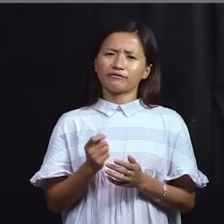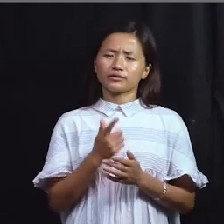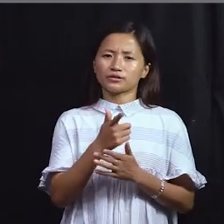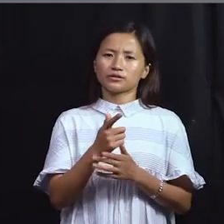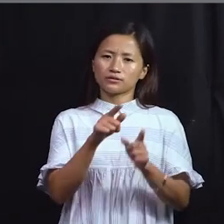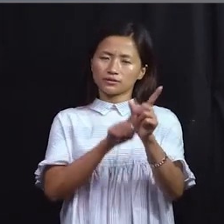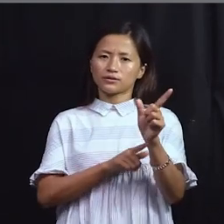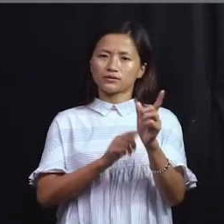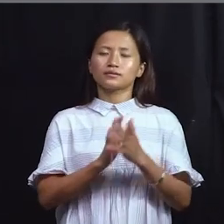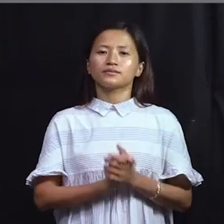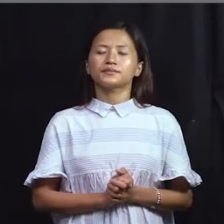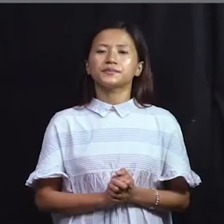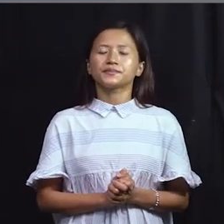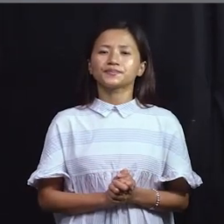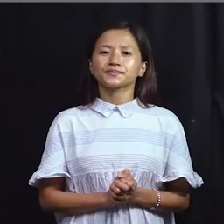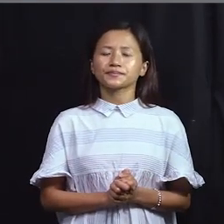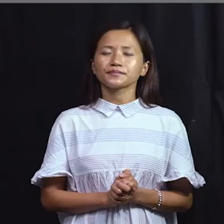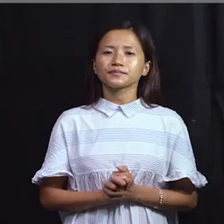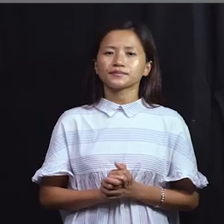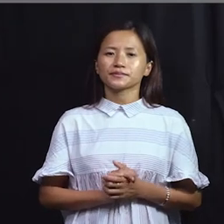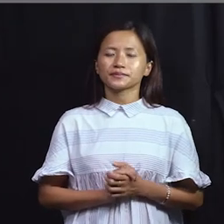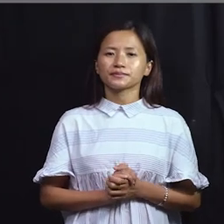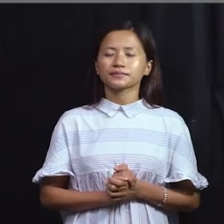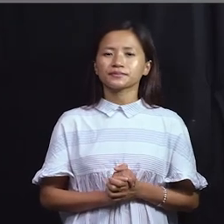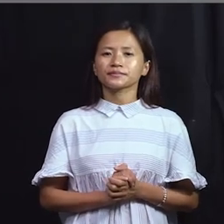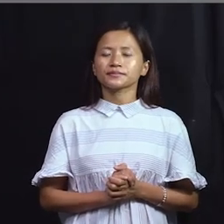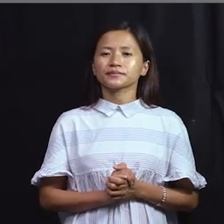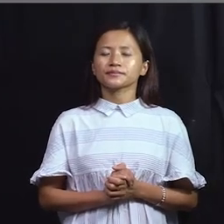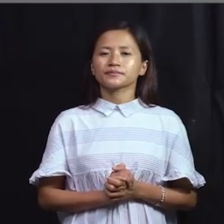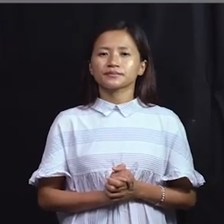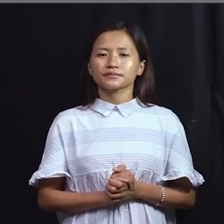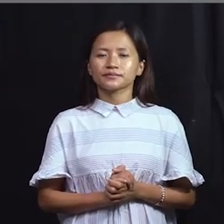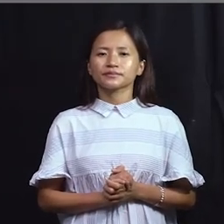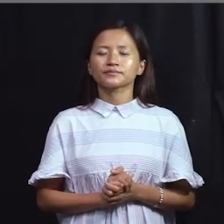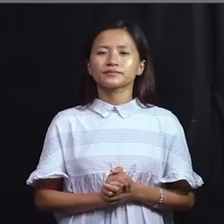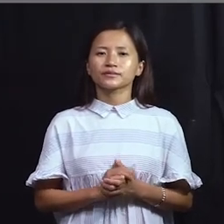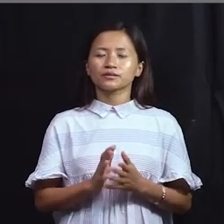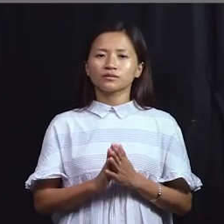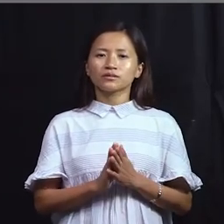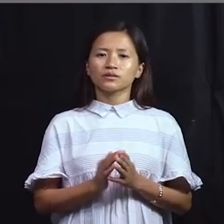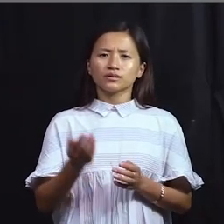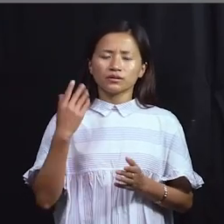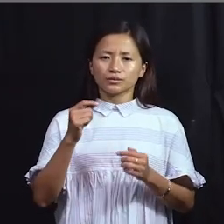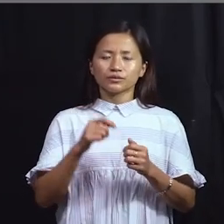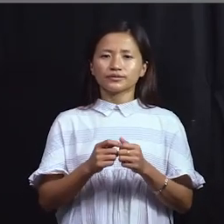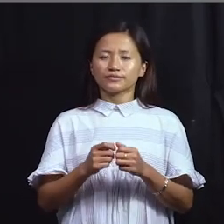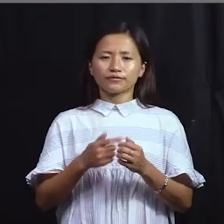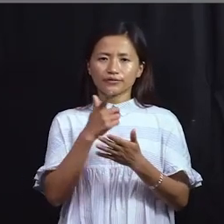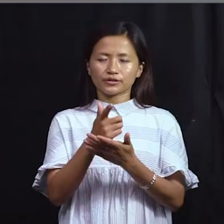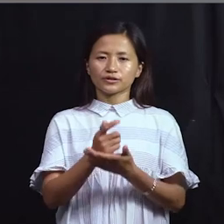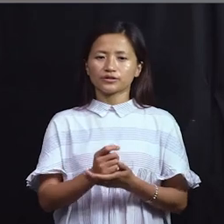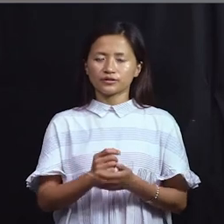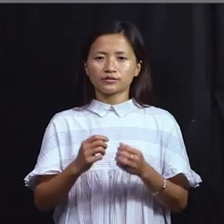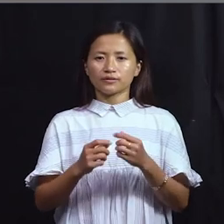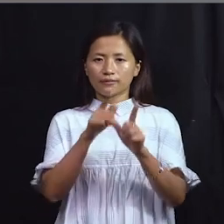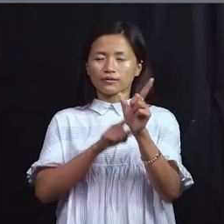or not. I'm sure you must have heard your parents or maybe the elders saying financial year. And during the financial year period, people get